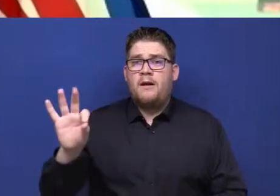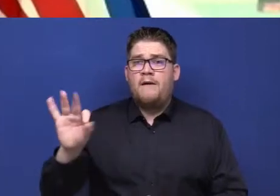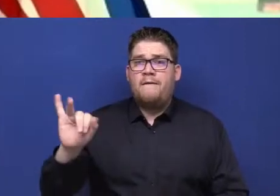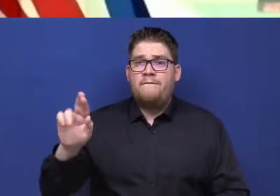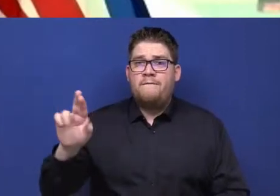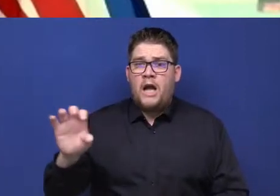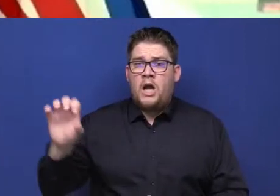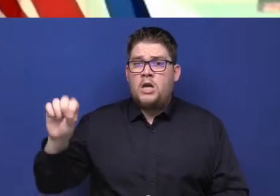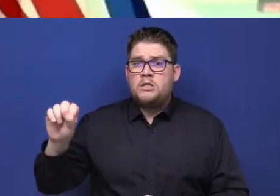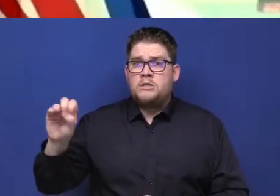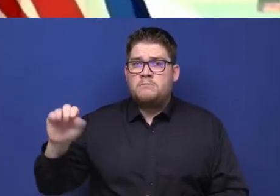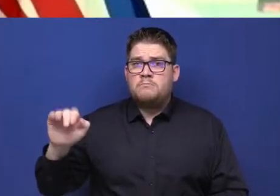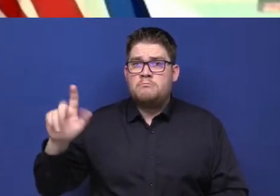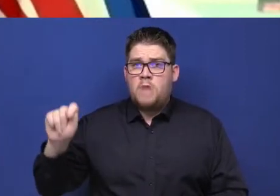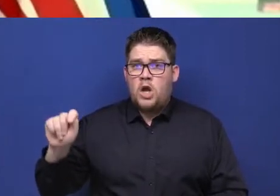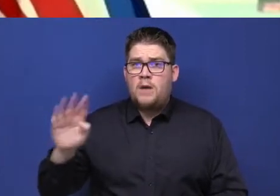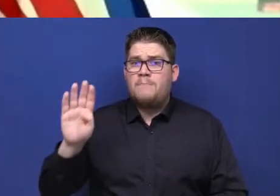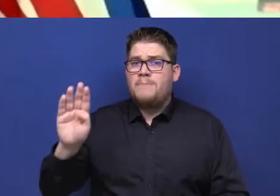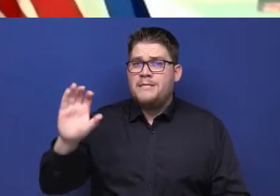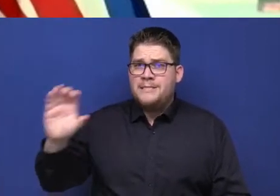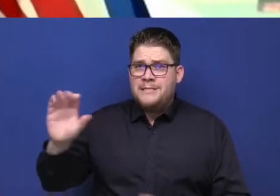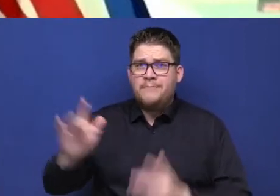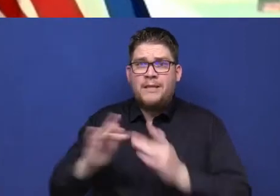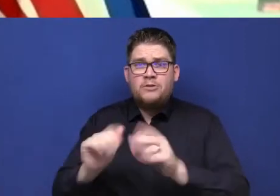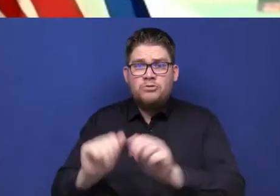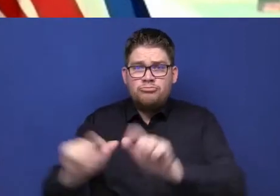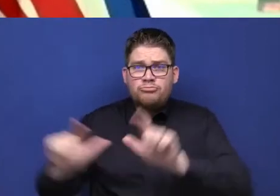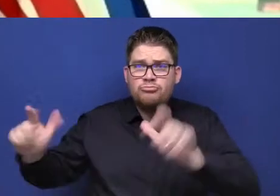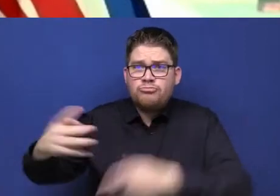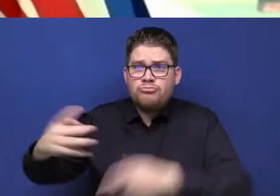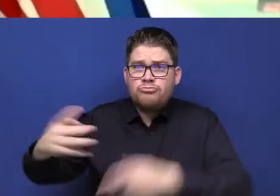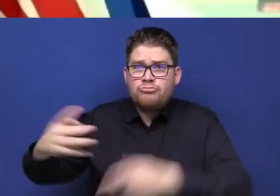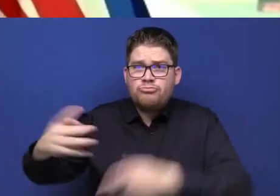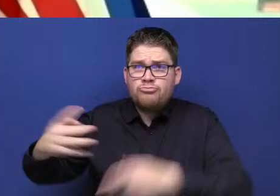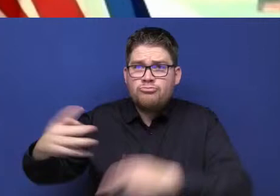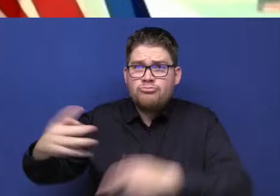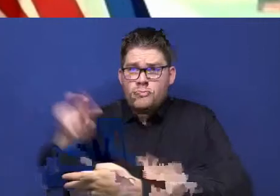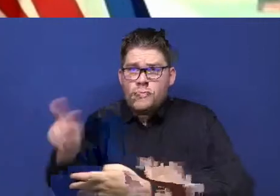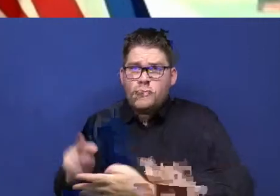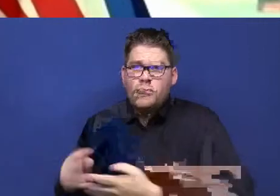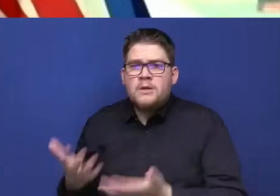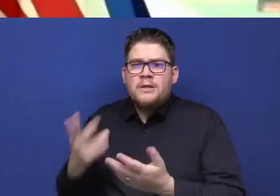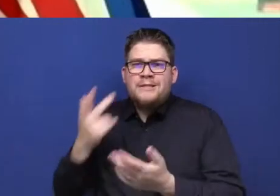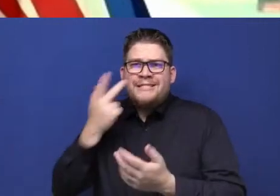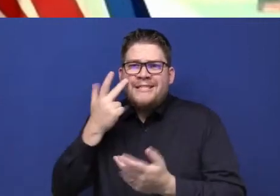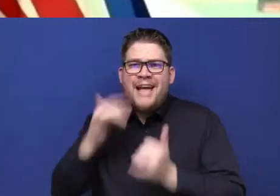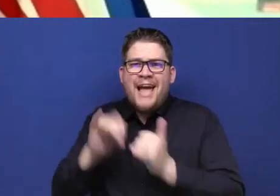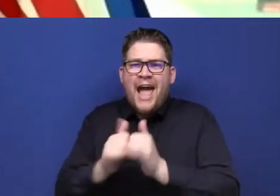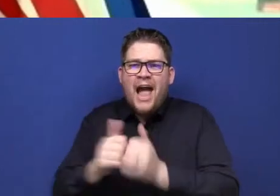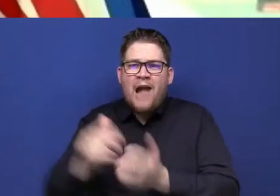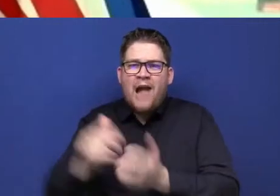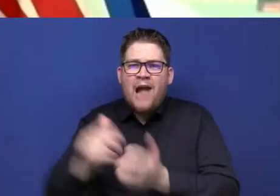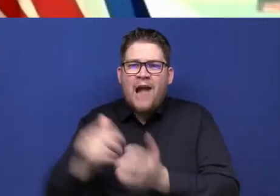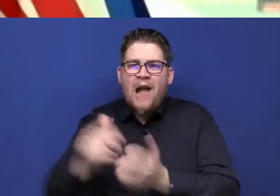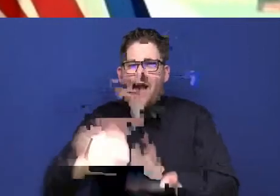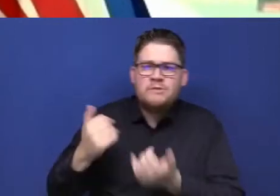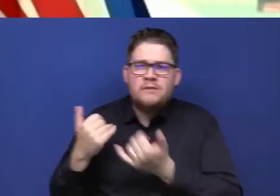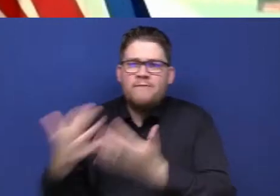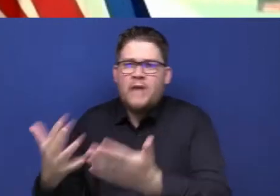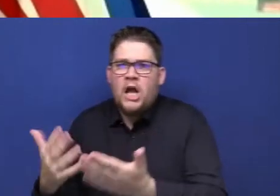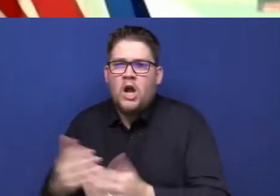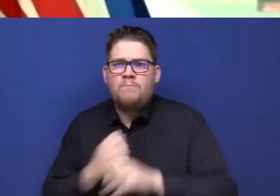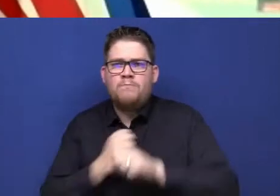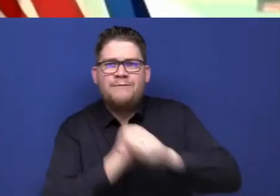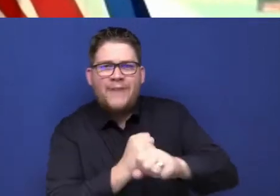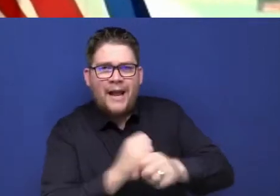going forward. In essence, building back better, building back smarter. And with that, I'll also ask EMBC if